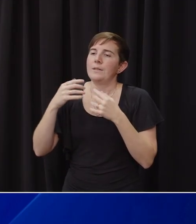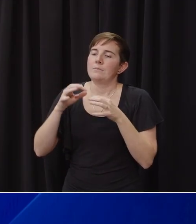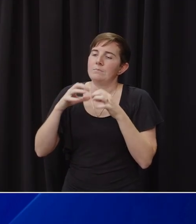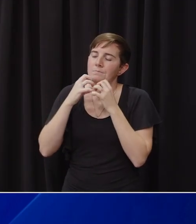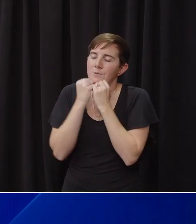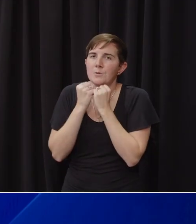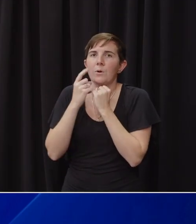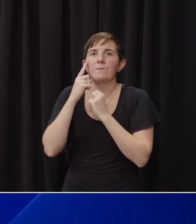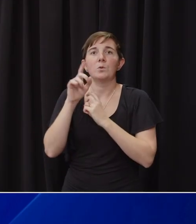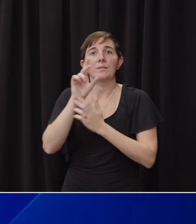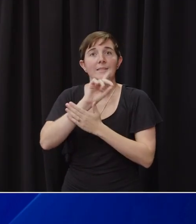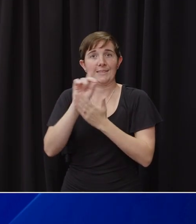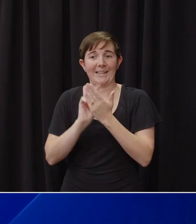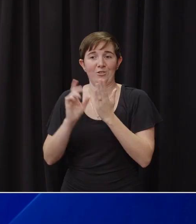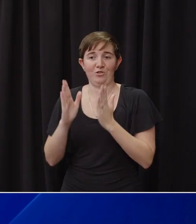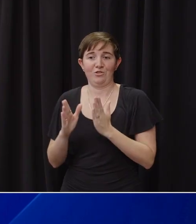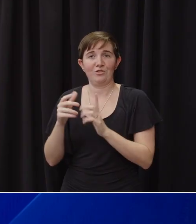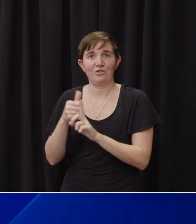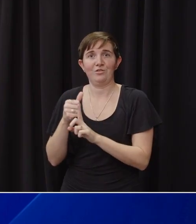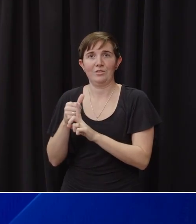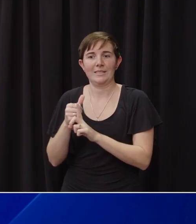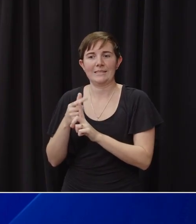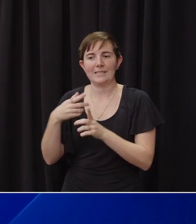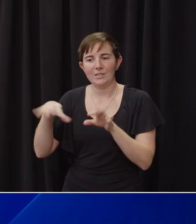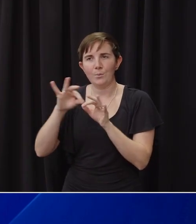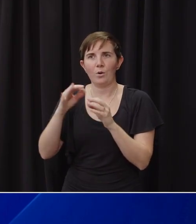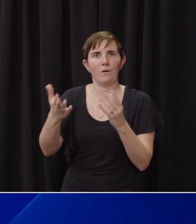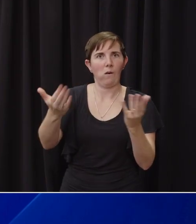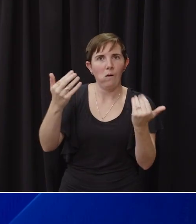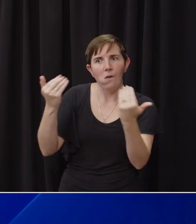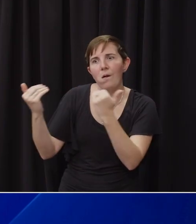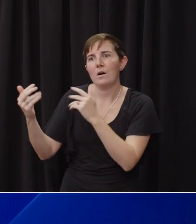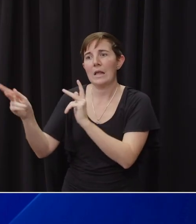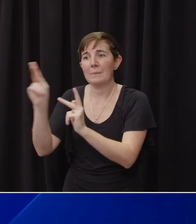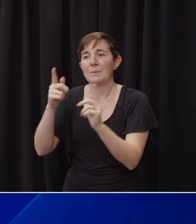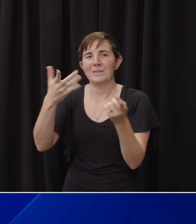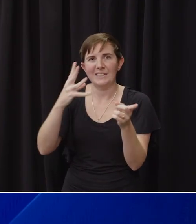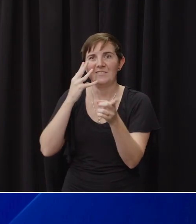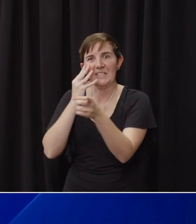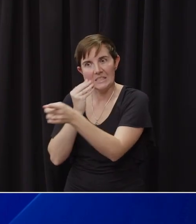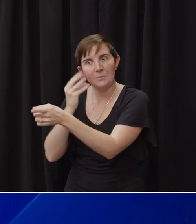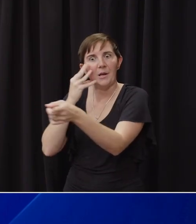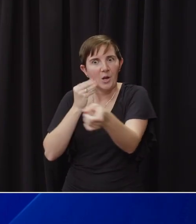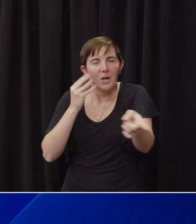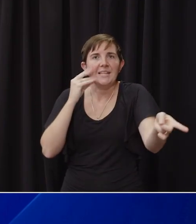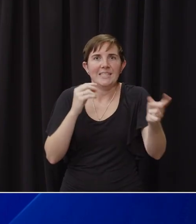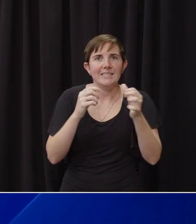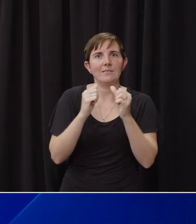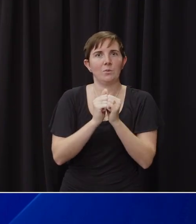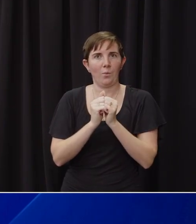for designers, it's important to bring people to the table that have lived experience with